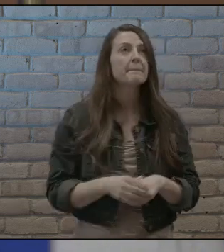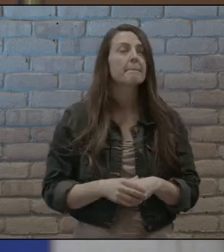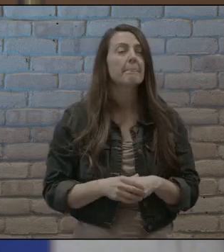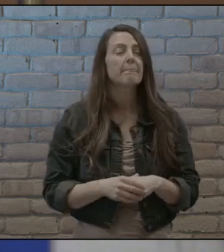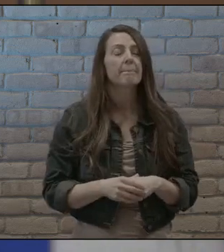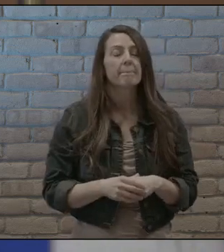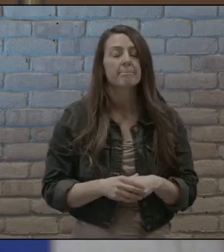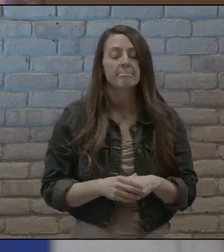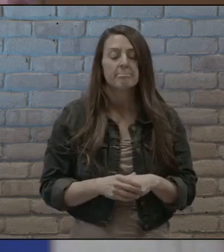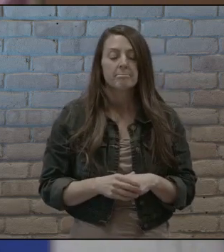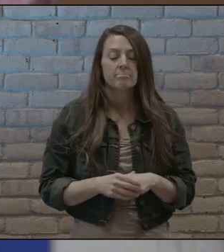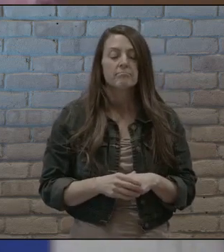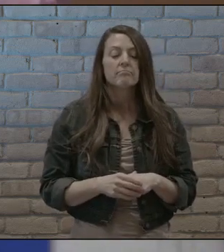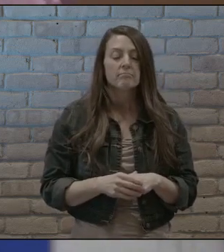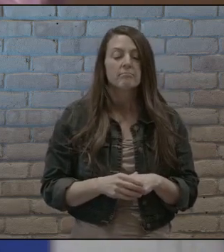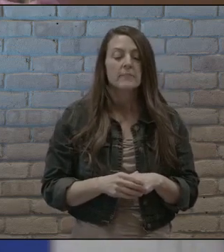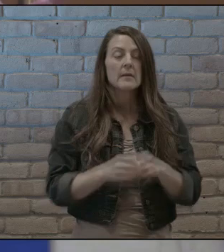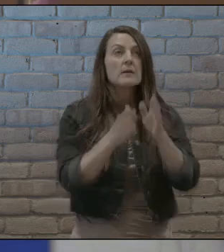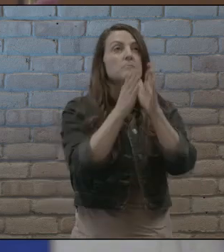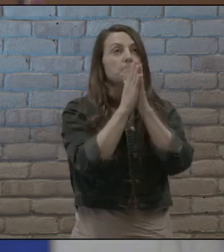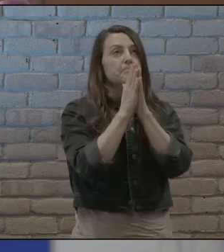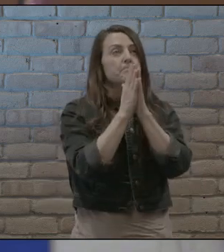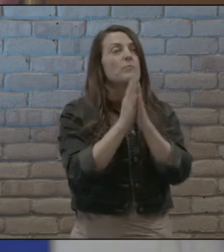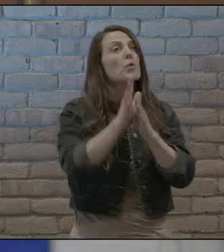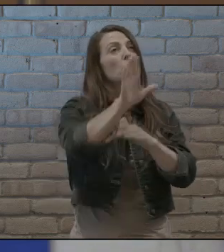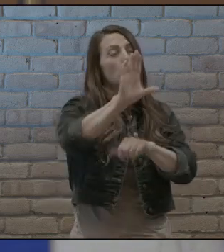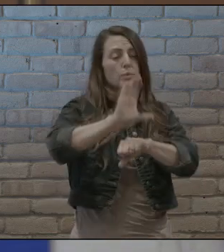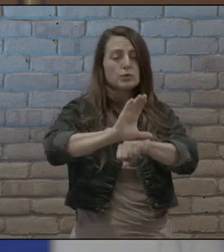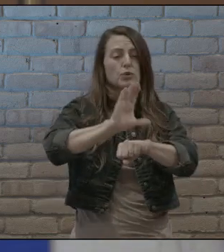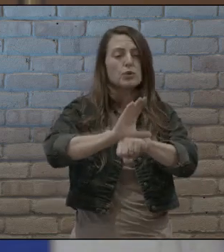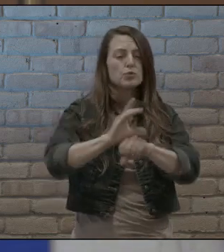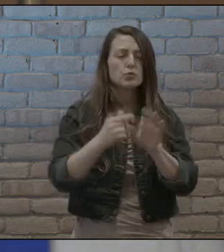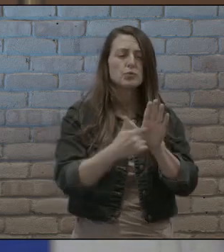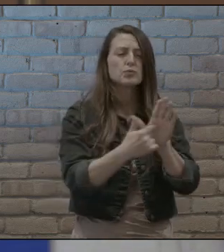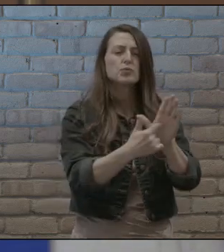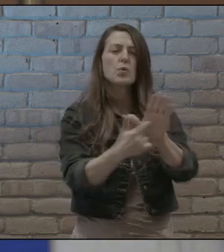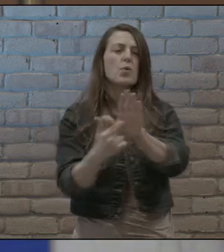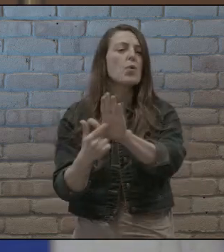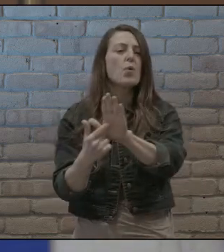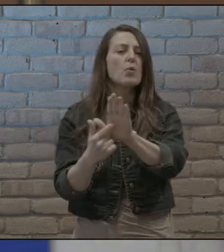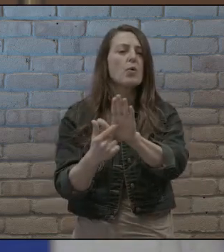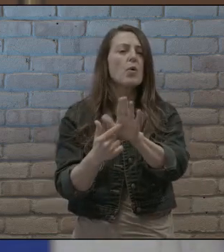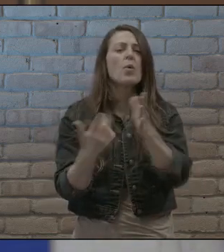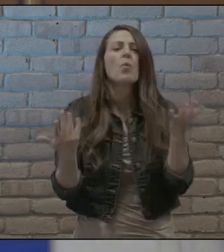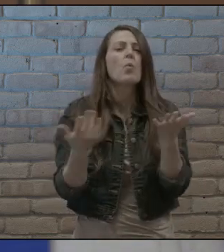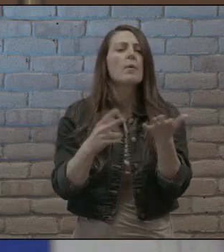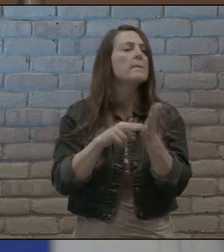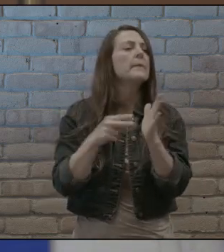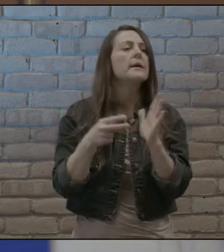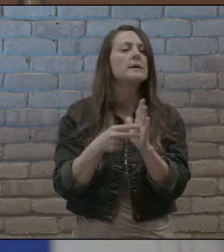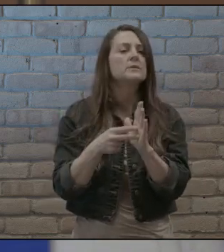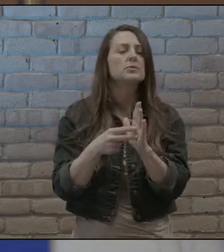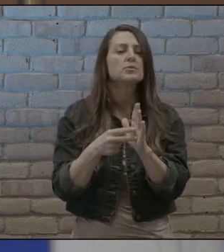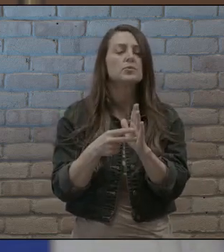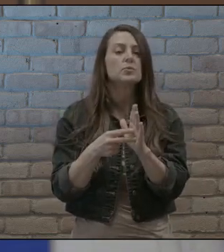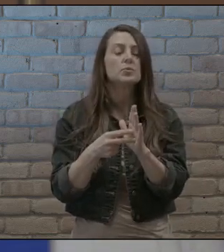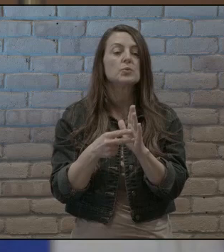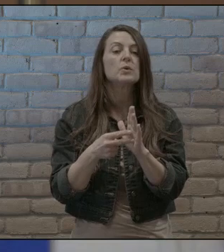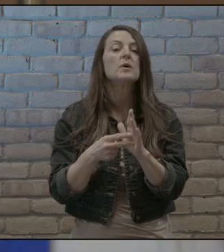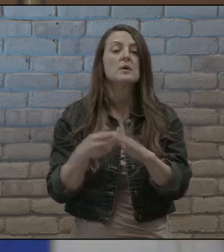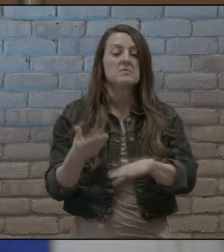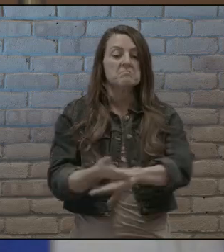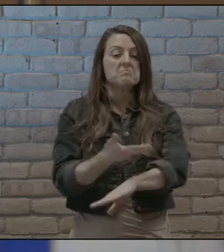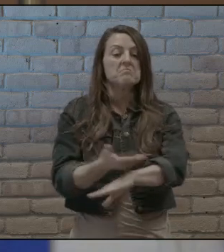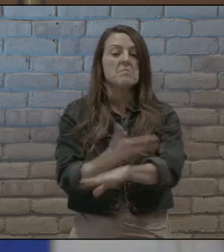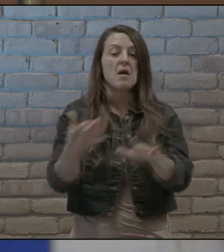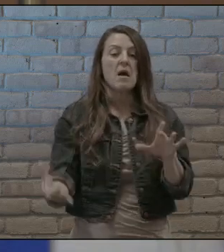Father, I also ask that your church would display what it looks like to restore relationships. In